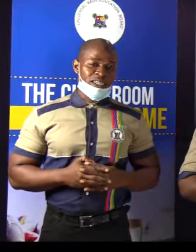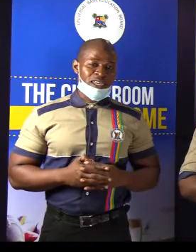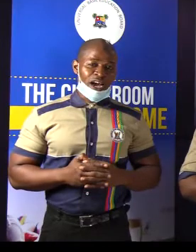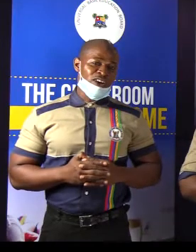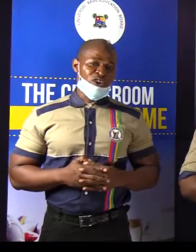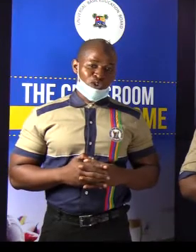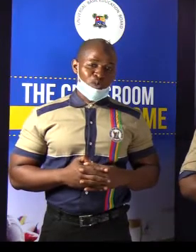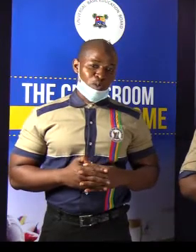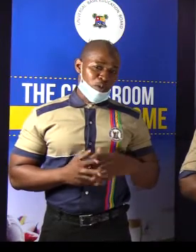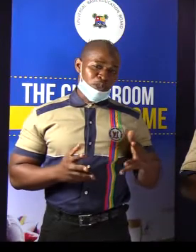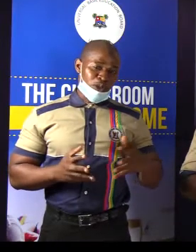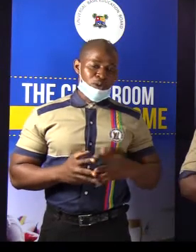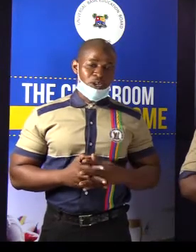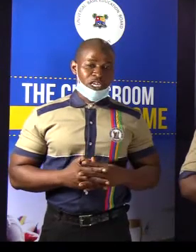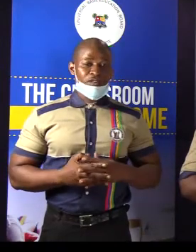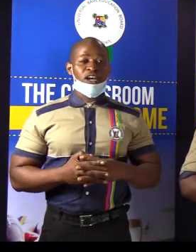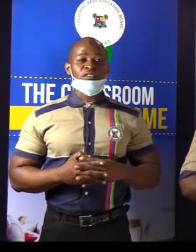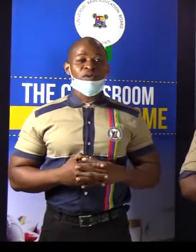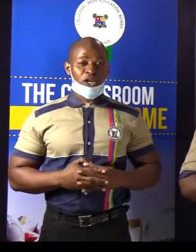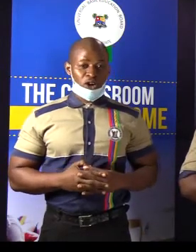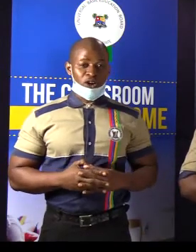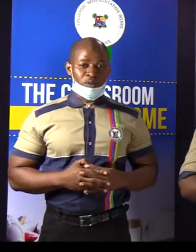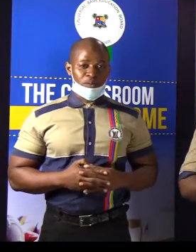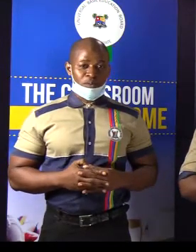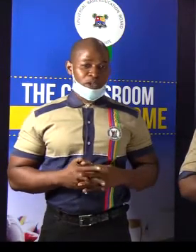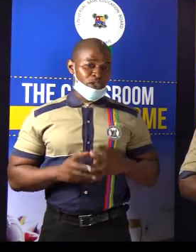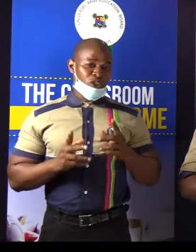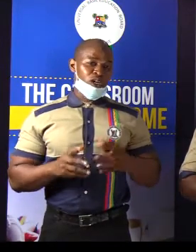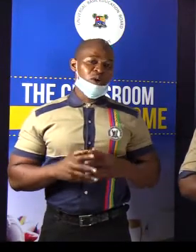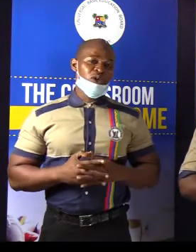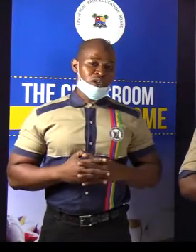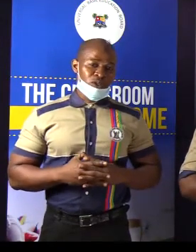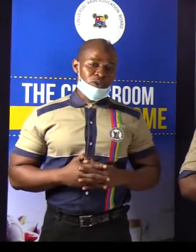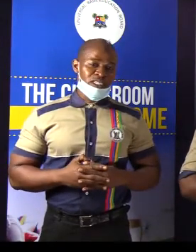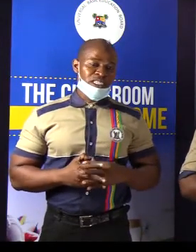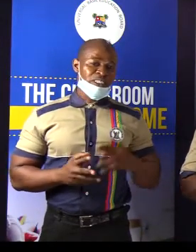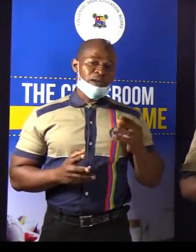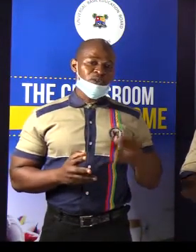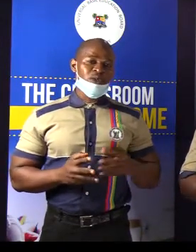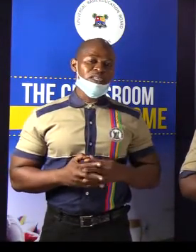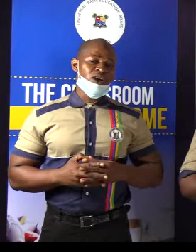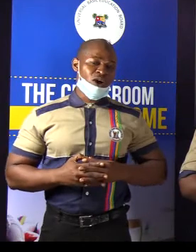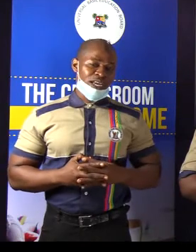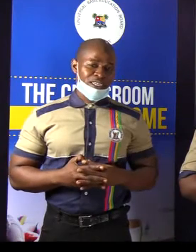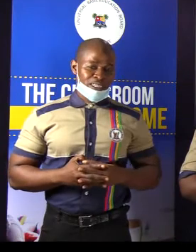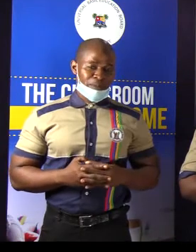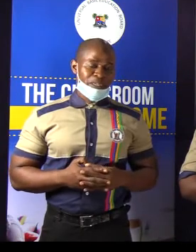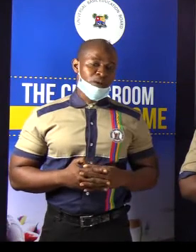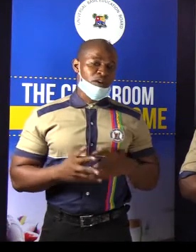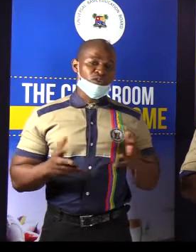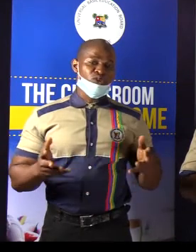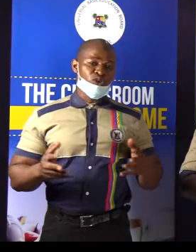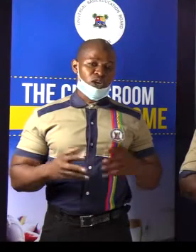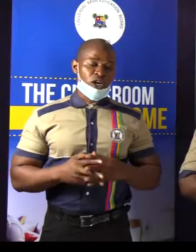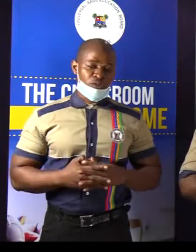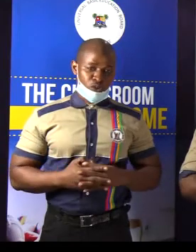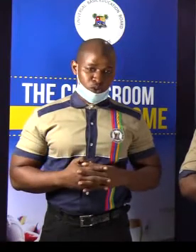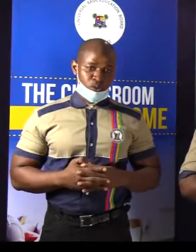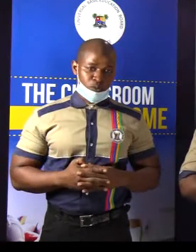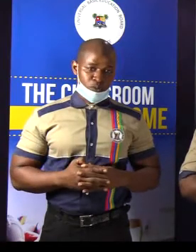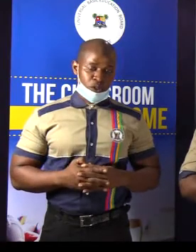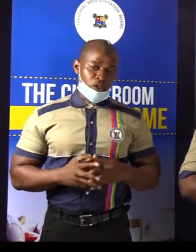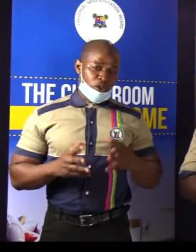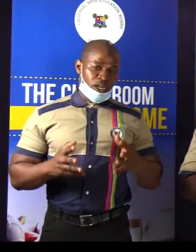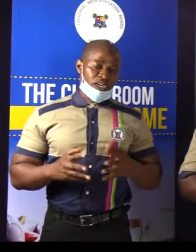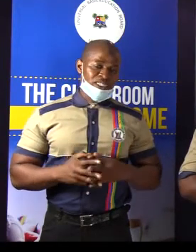Uncle Agbaje, and Uncle Popo with you even after we're gone. The only way you can do this is by doing the online assessment that we have structured out for